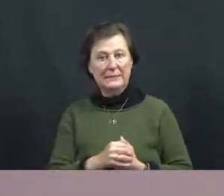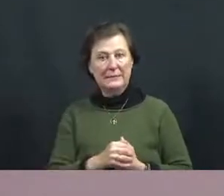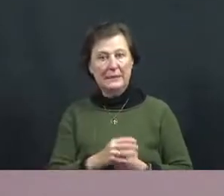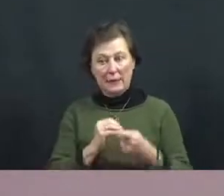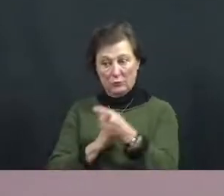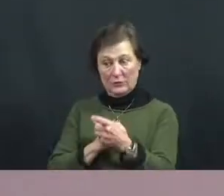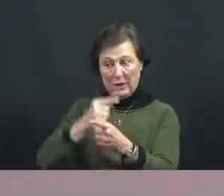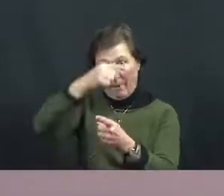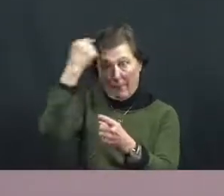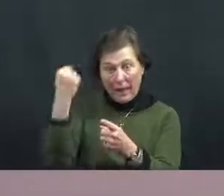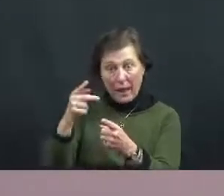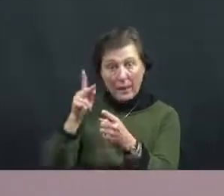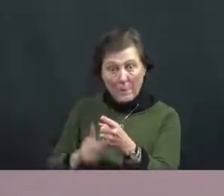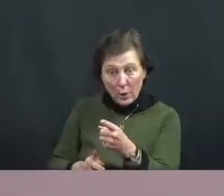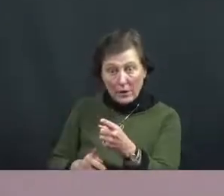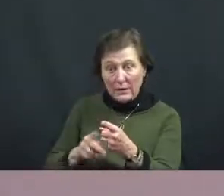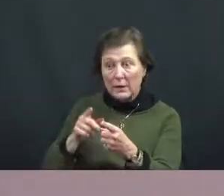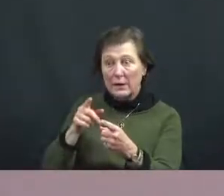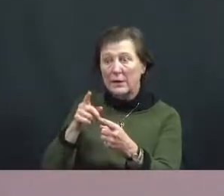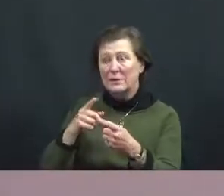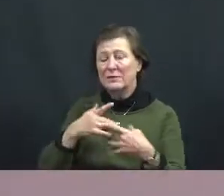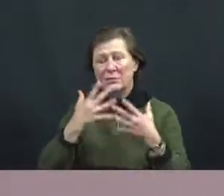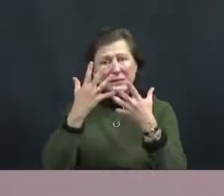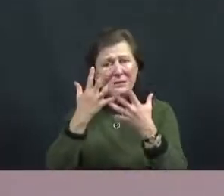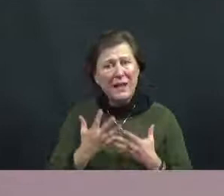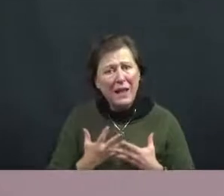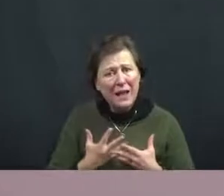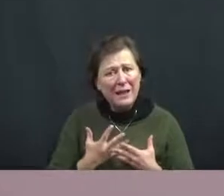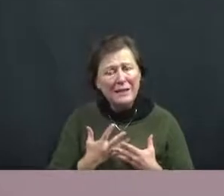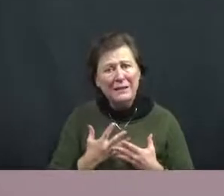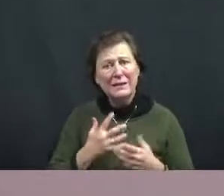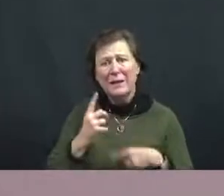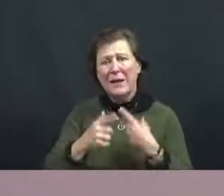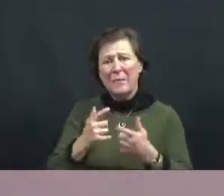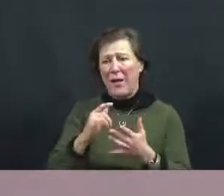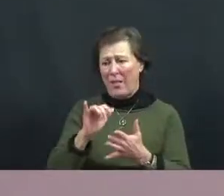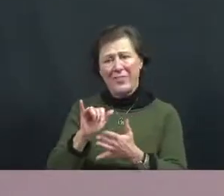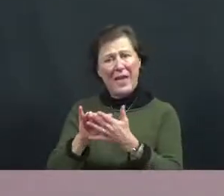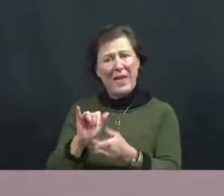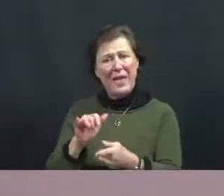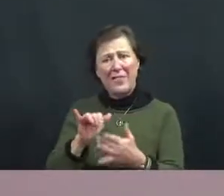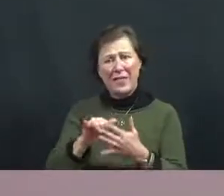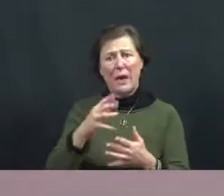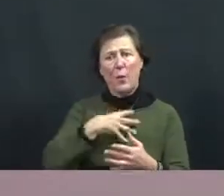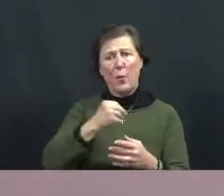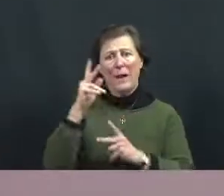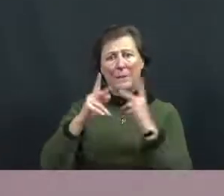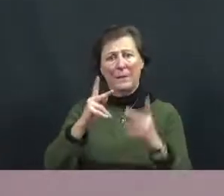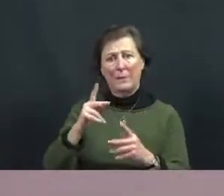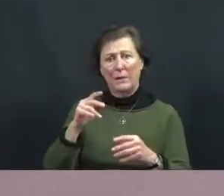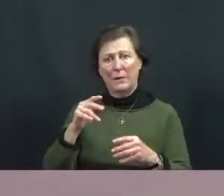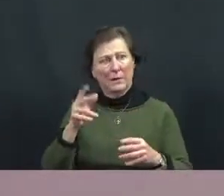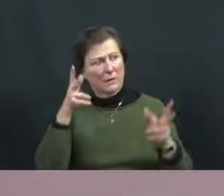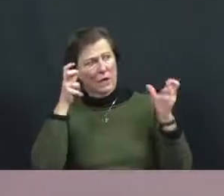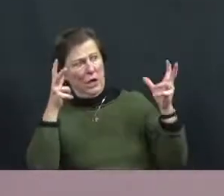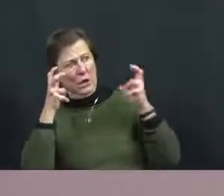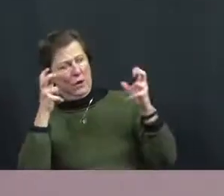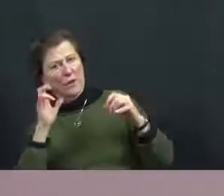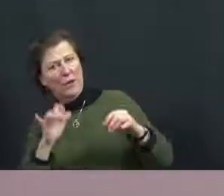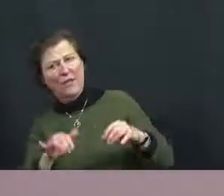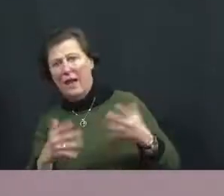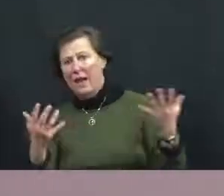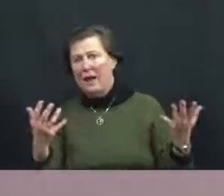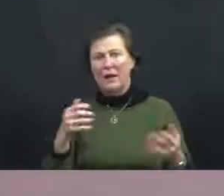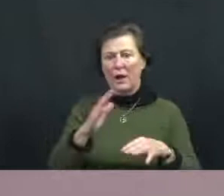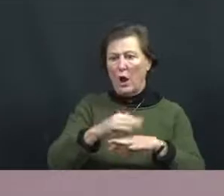black person, she was lamenting this, that white people were being told this. She lamented because she said this called for no other action